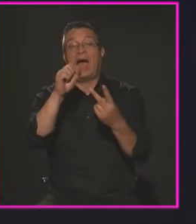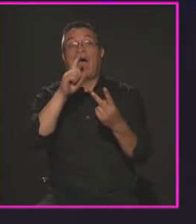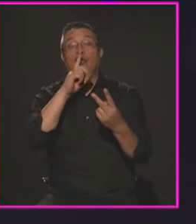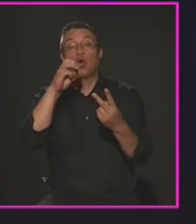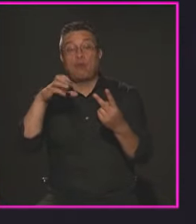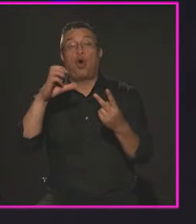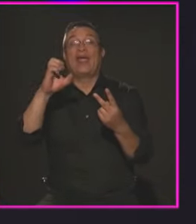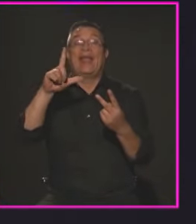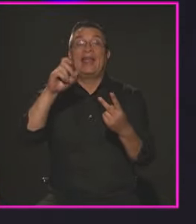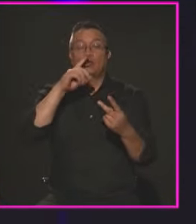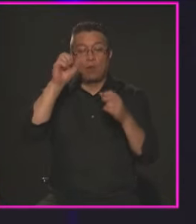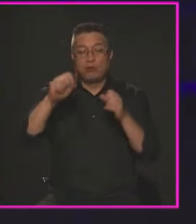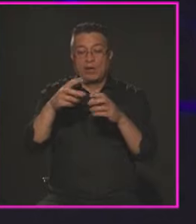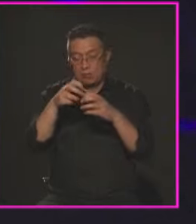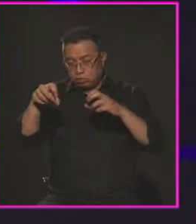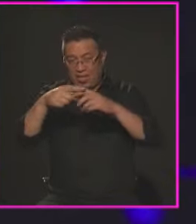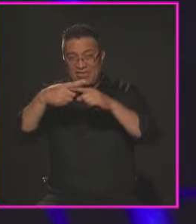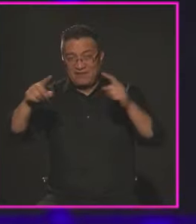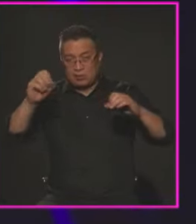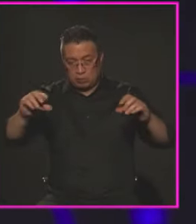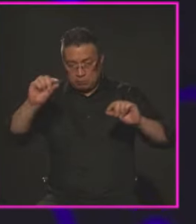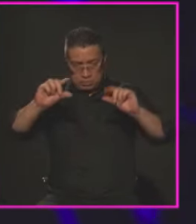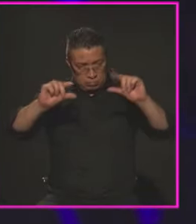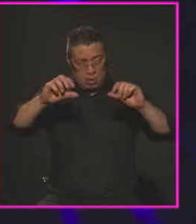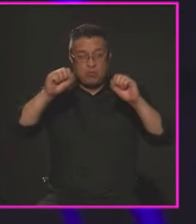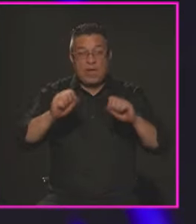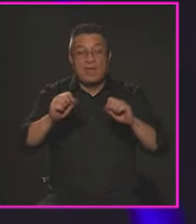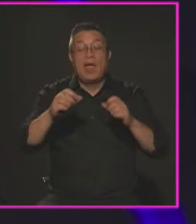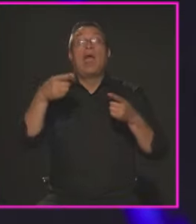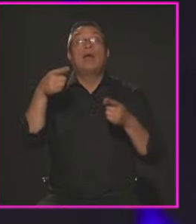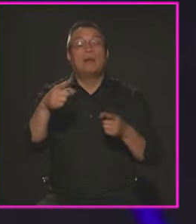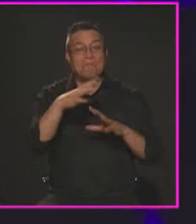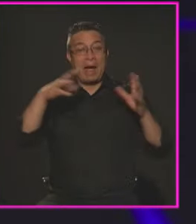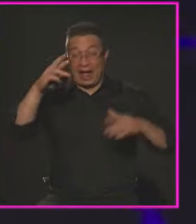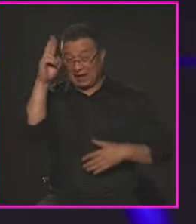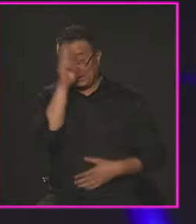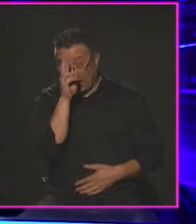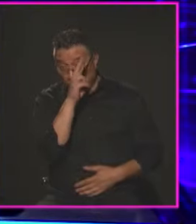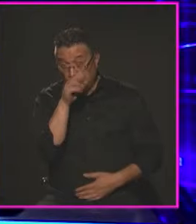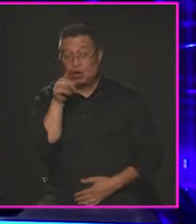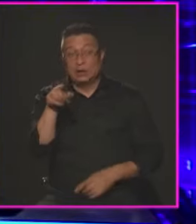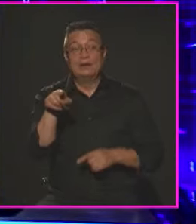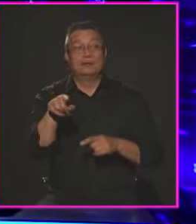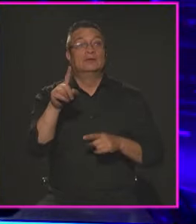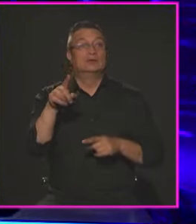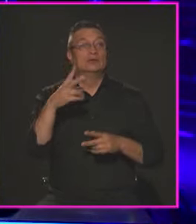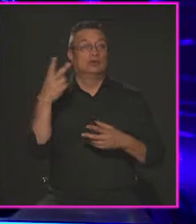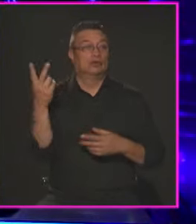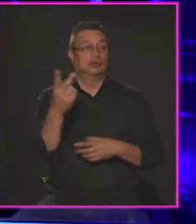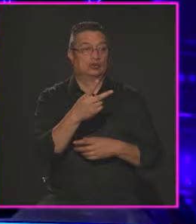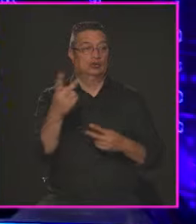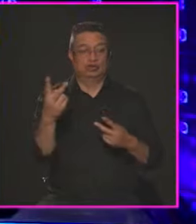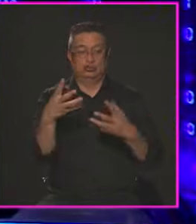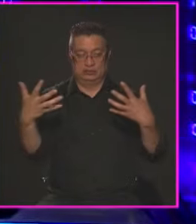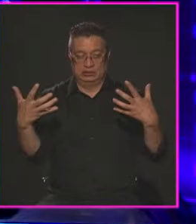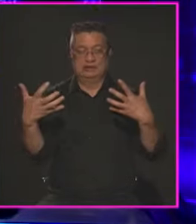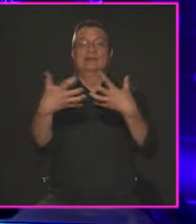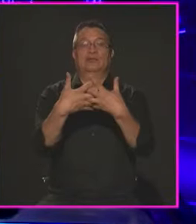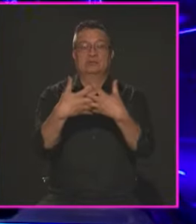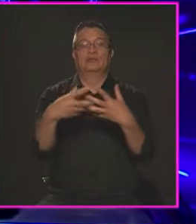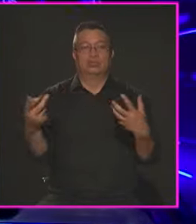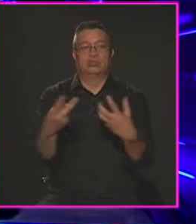make a measurement. And even more strange, there is entanglement. Two systems which have interacted in the past remain linked